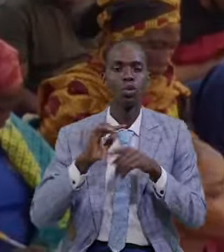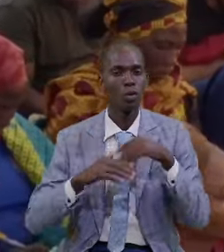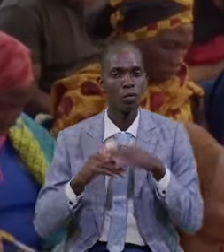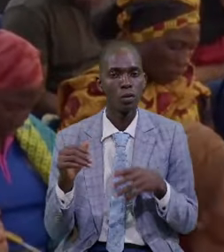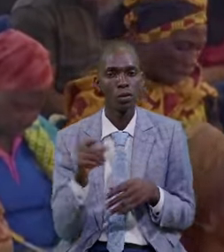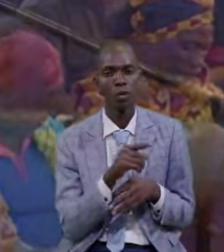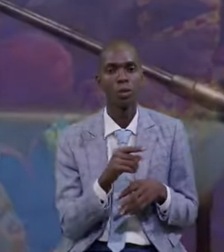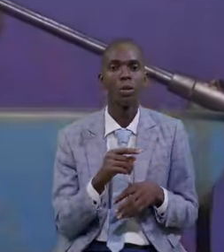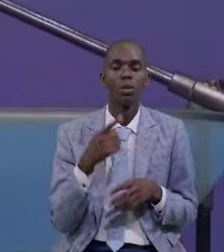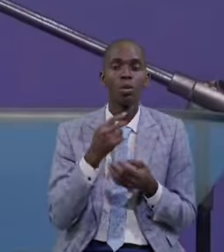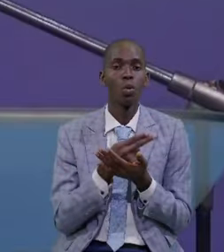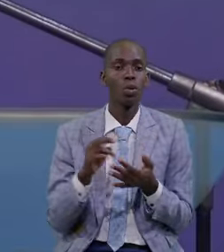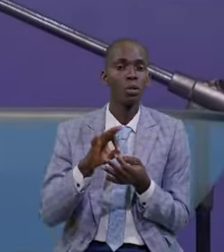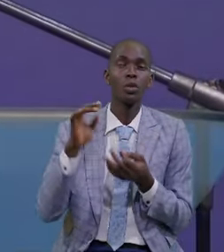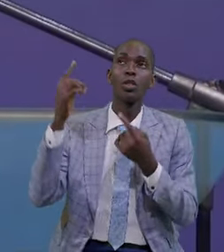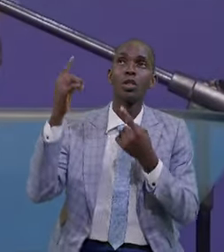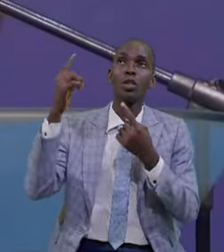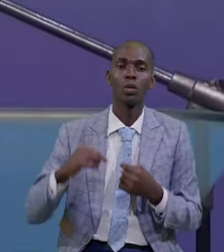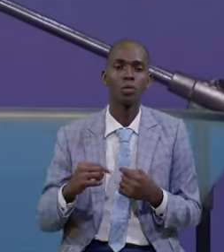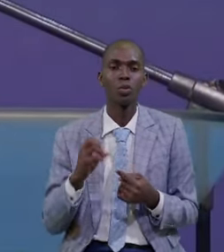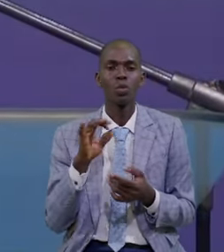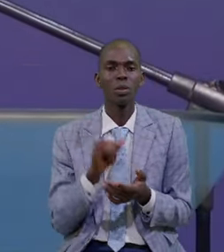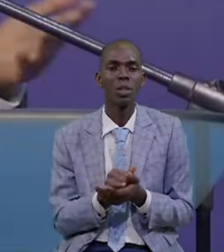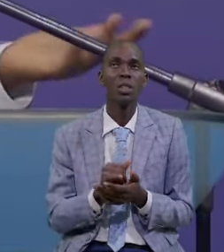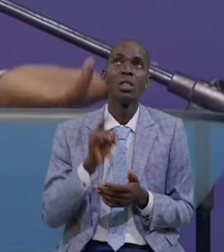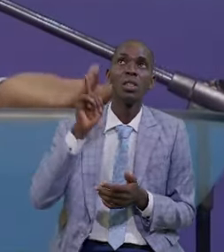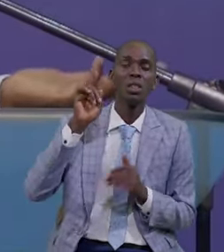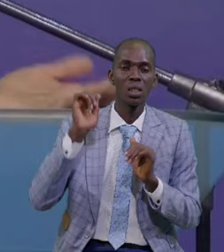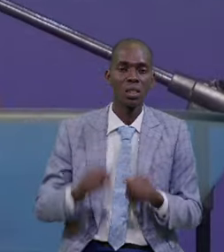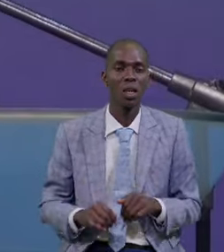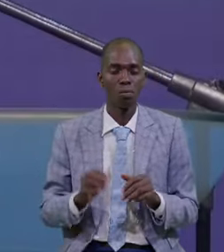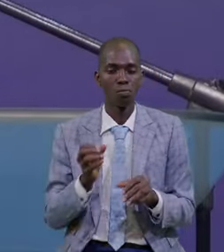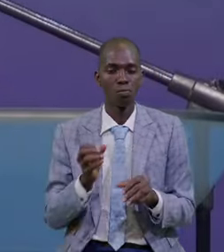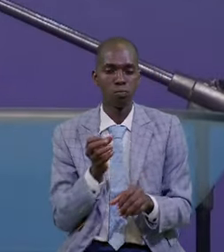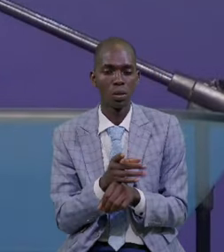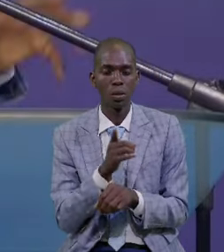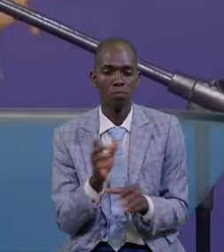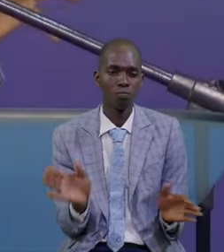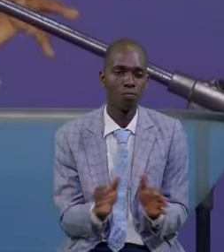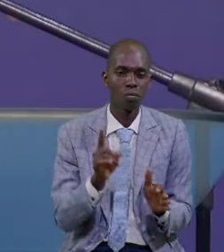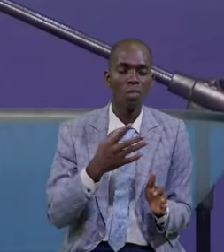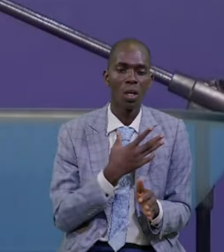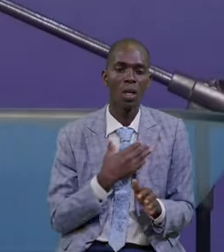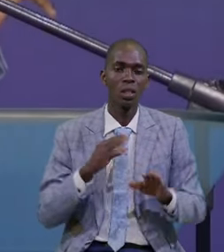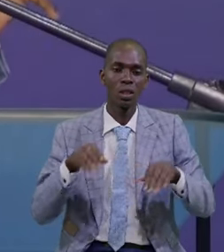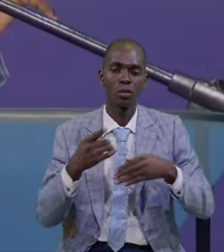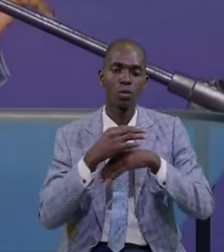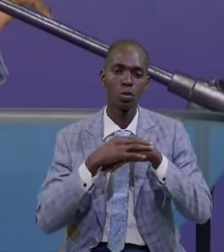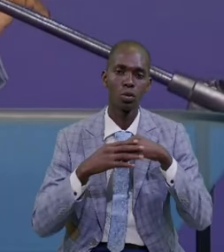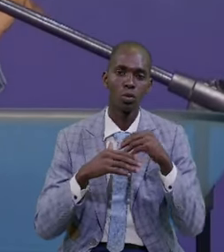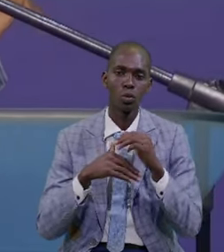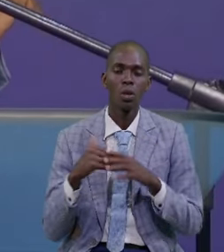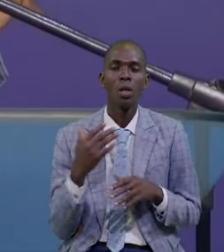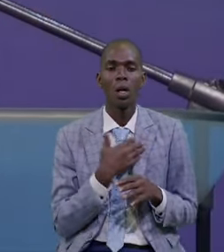so that he will counsel you and comfort you and explain to you the dark